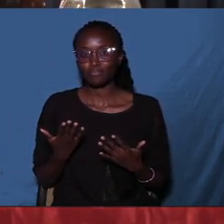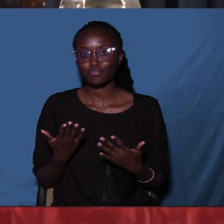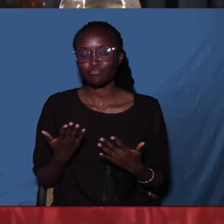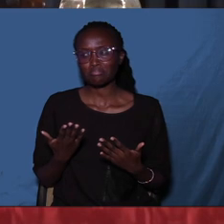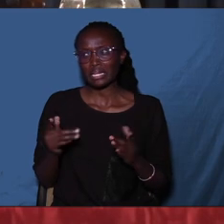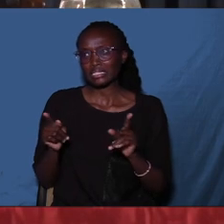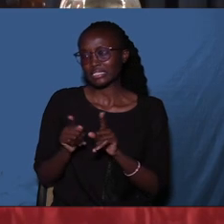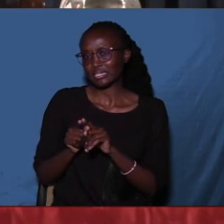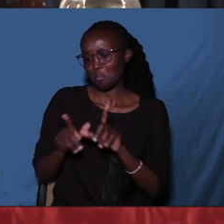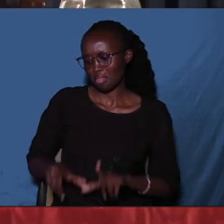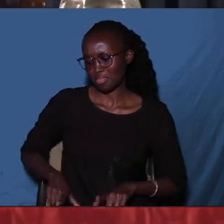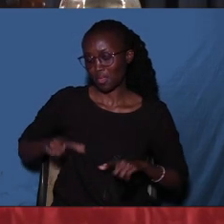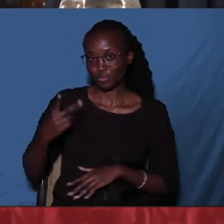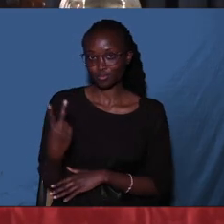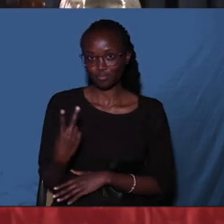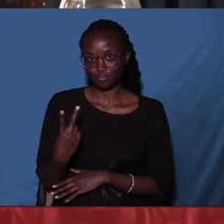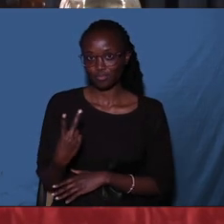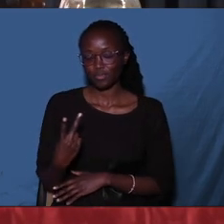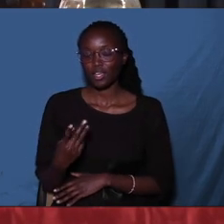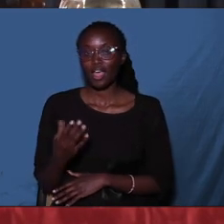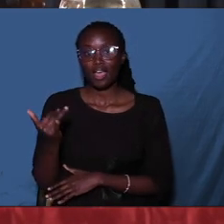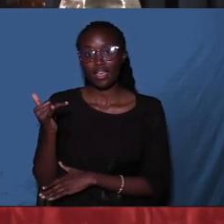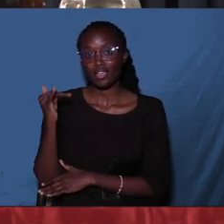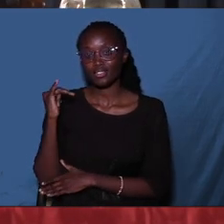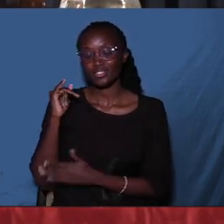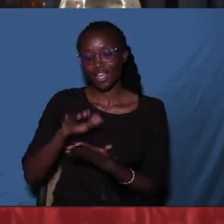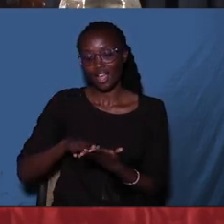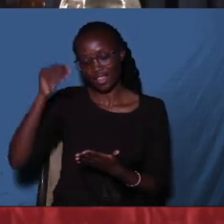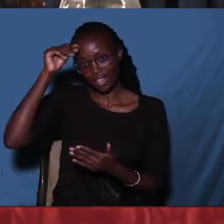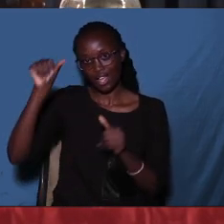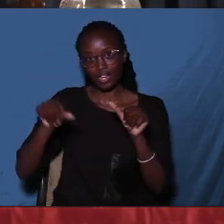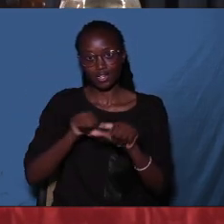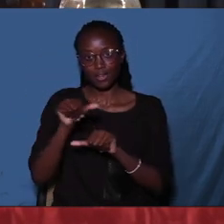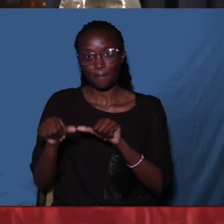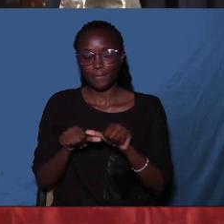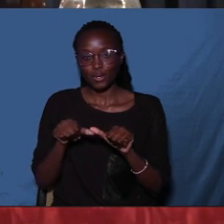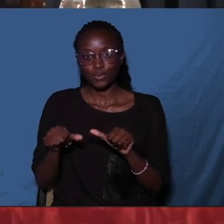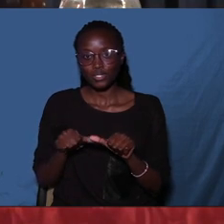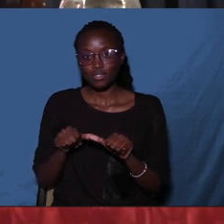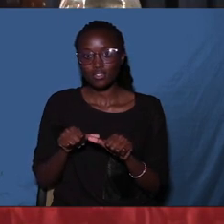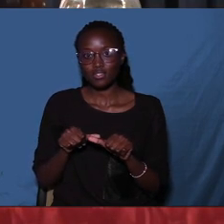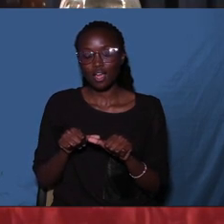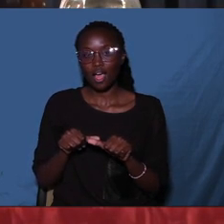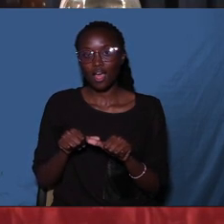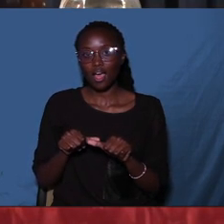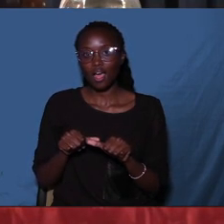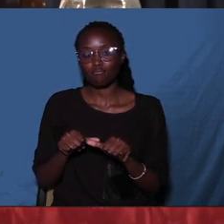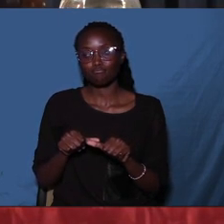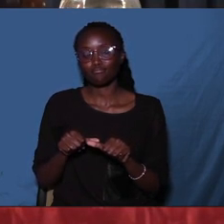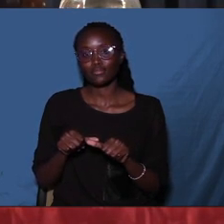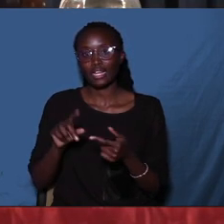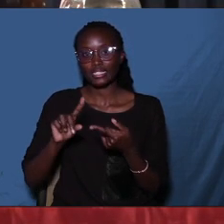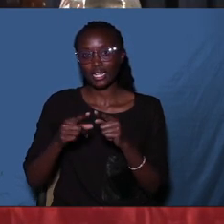two lives. Yesterday we looked at double standard. Like, you know, there's a standard, a measure, which people are weighing